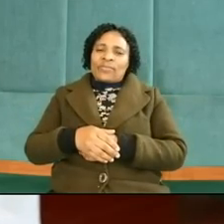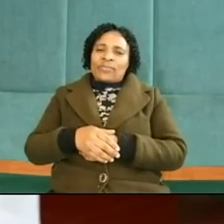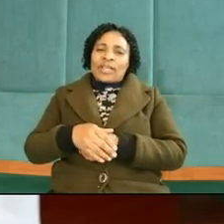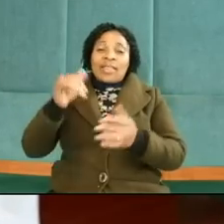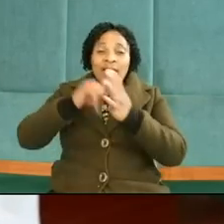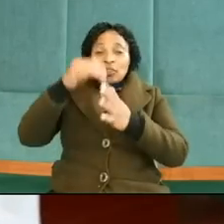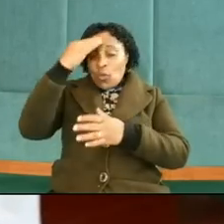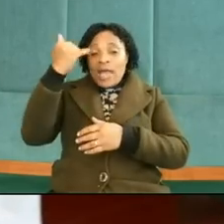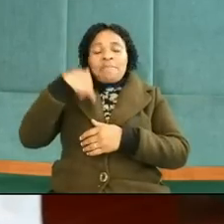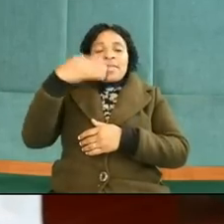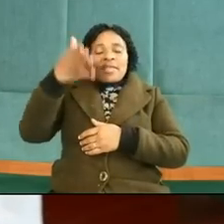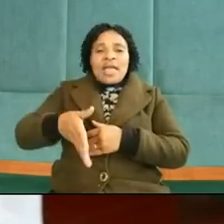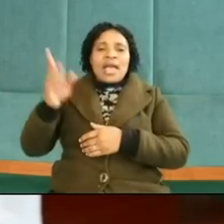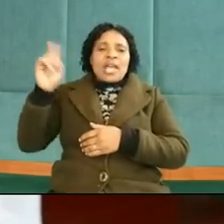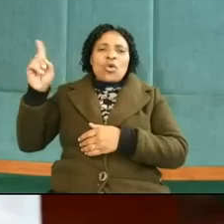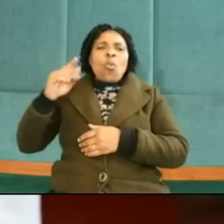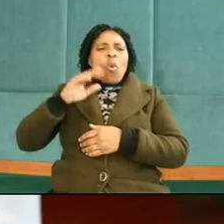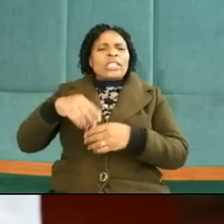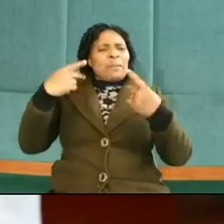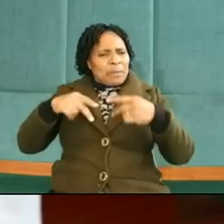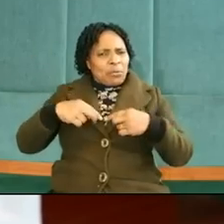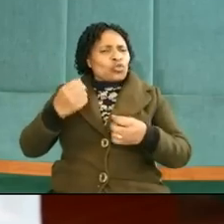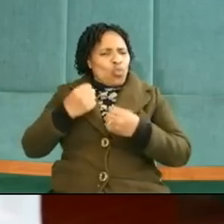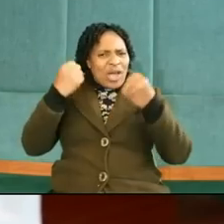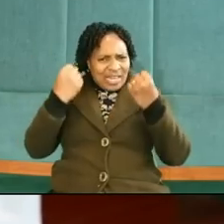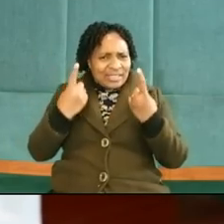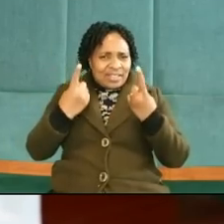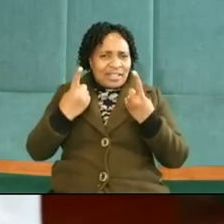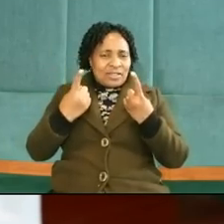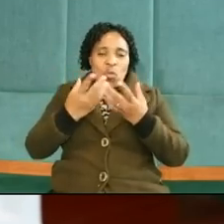That's why I'm here in Nairobi, because I want people to understand where we